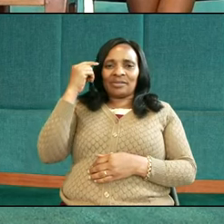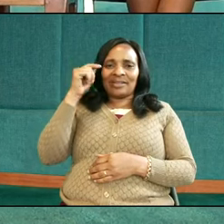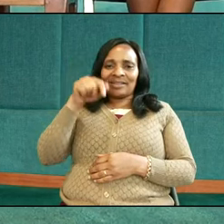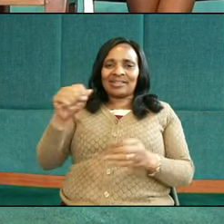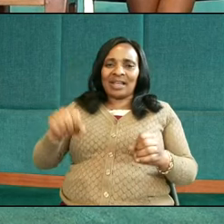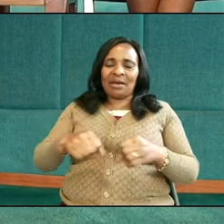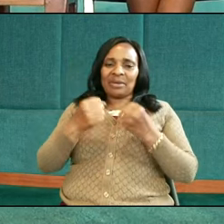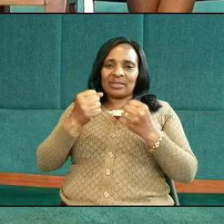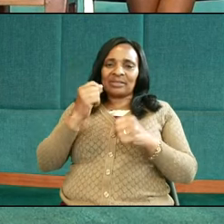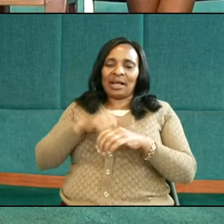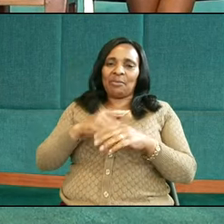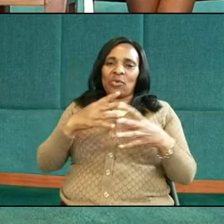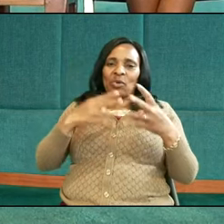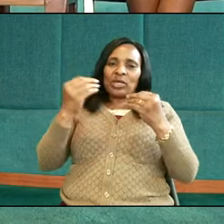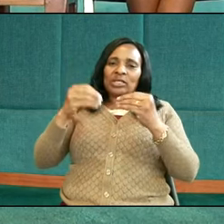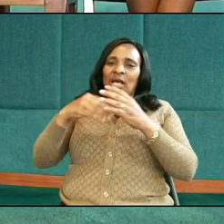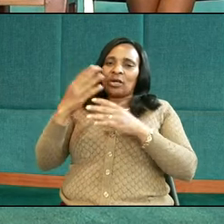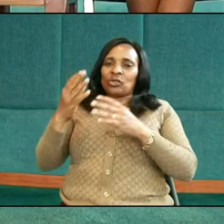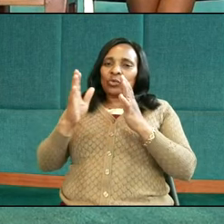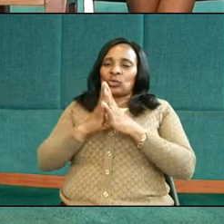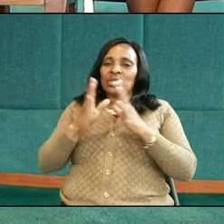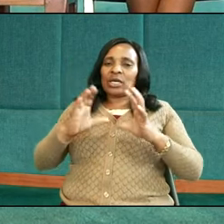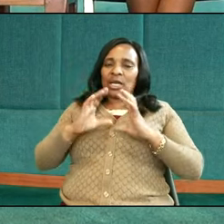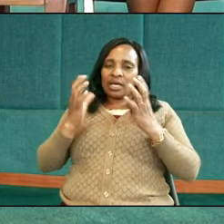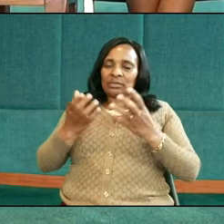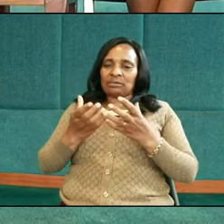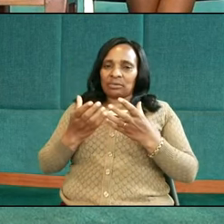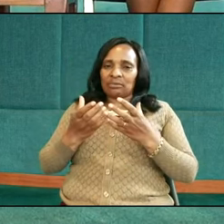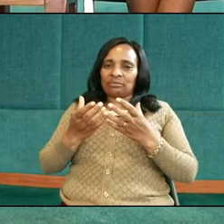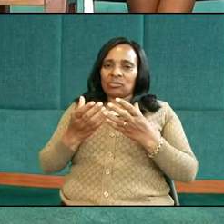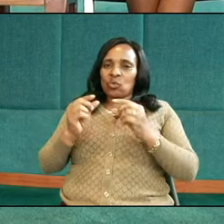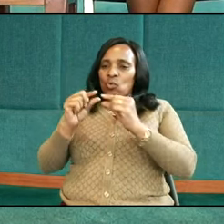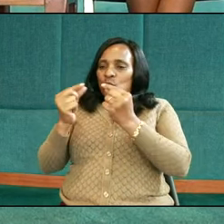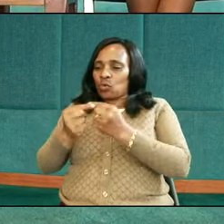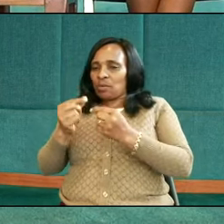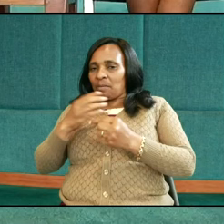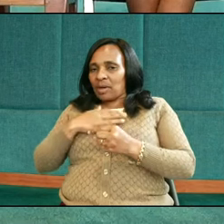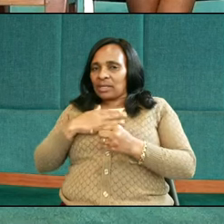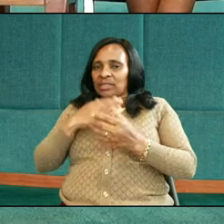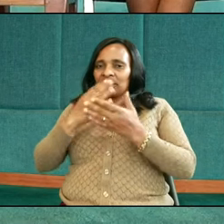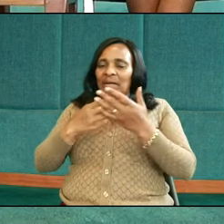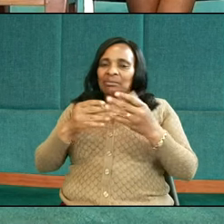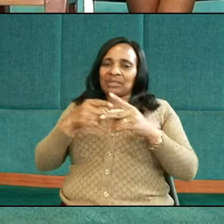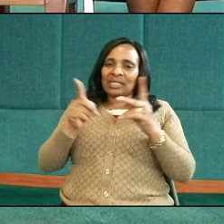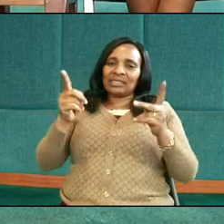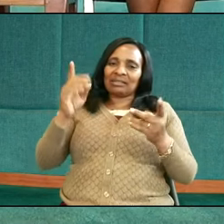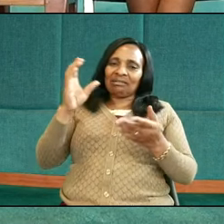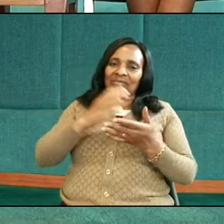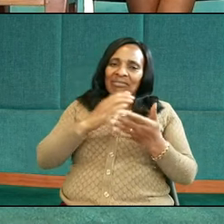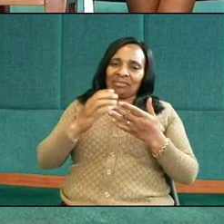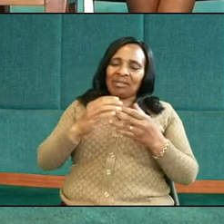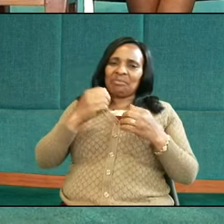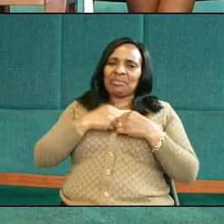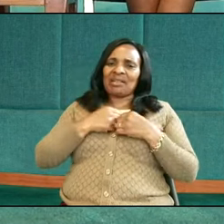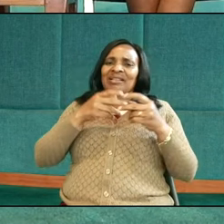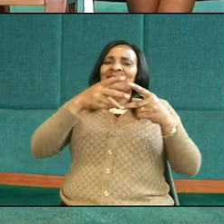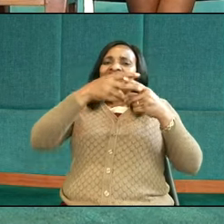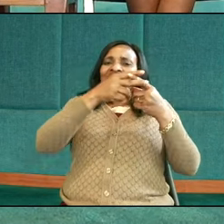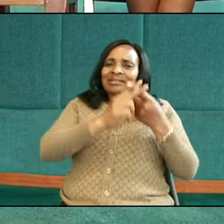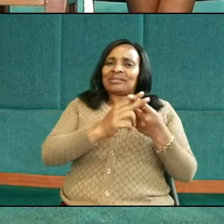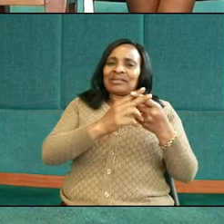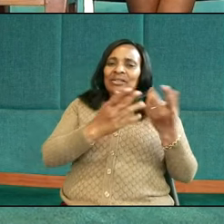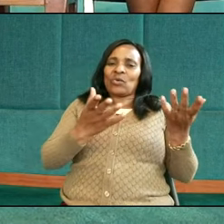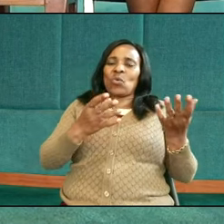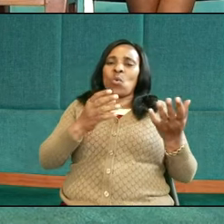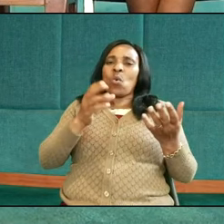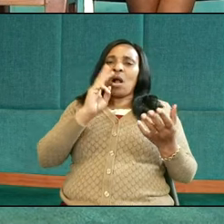there's a time we went out with some classmates of mine. Yeah. Then, so some began drinking. So I stuck with the ones who weren't.